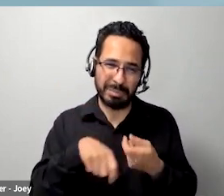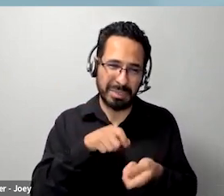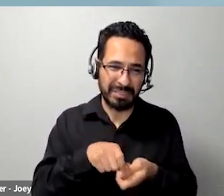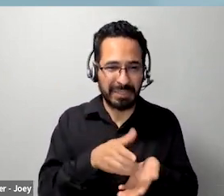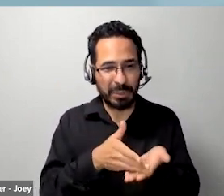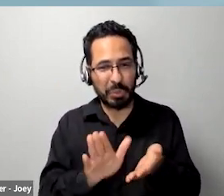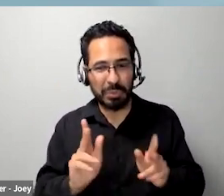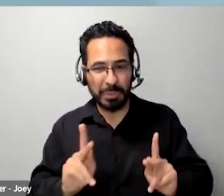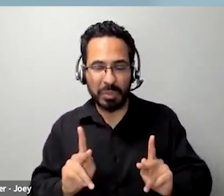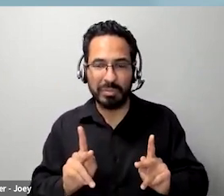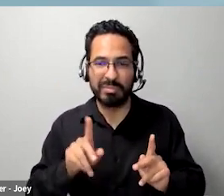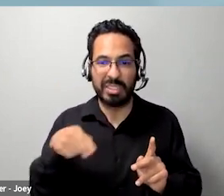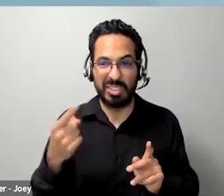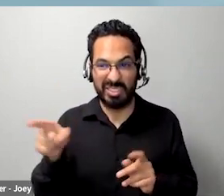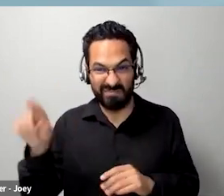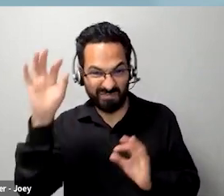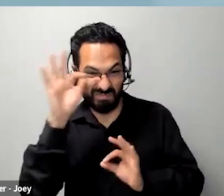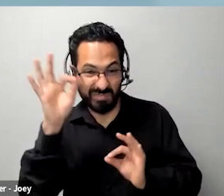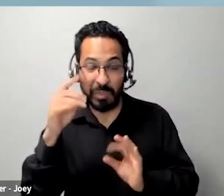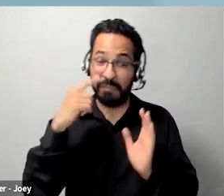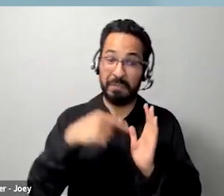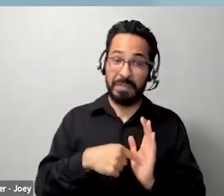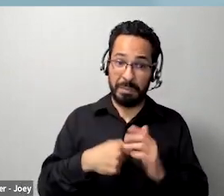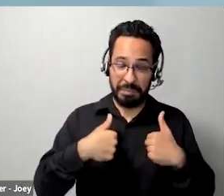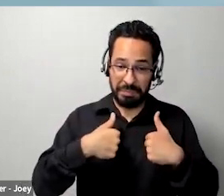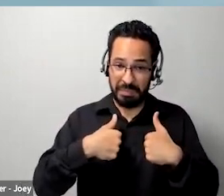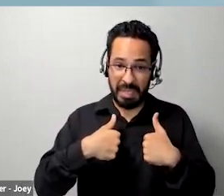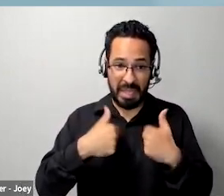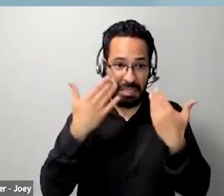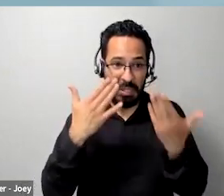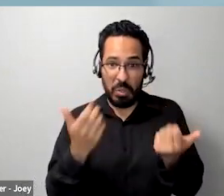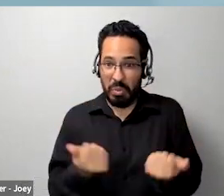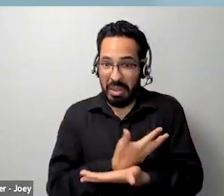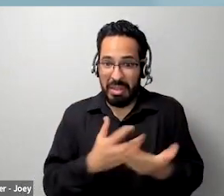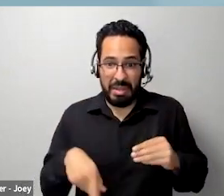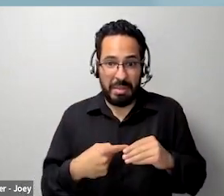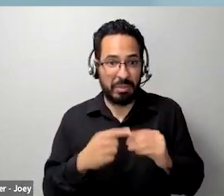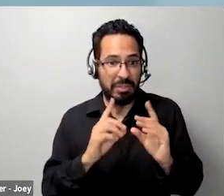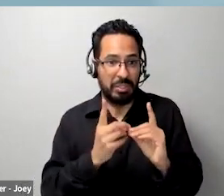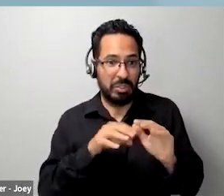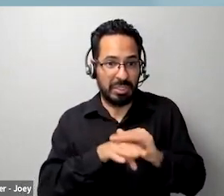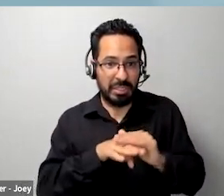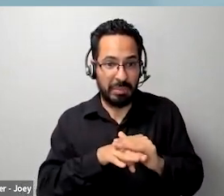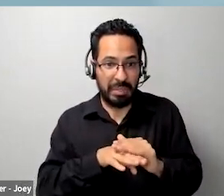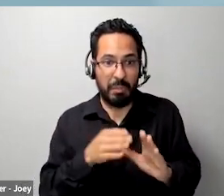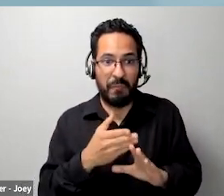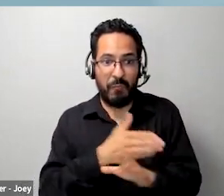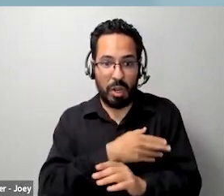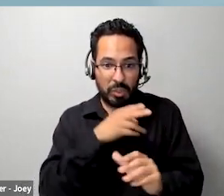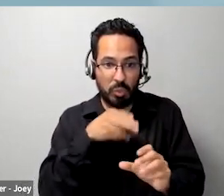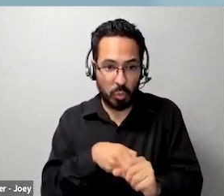just that they might just not know. I didn't know honestly anything about digital accessibility before I